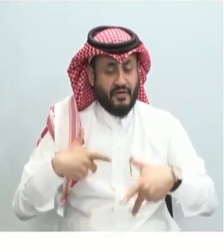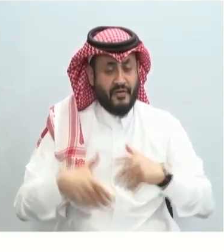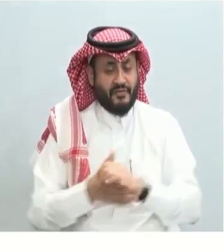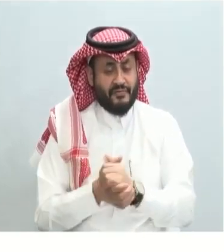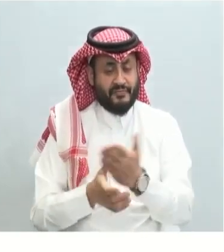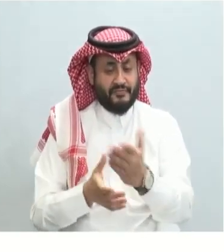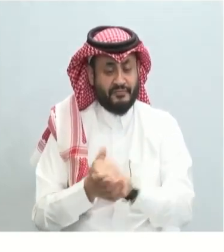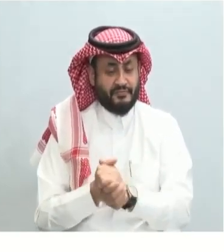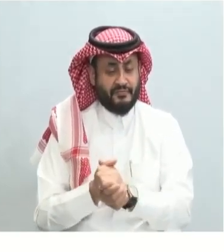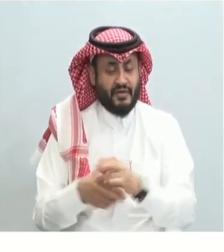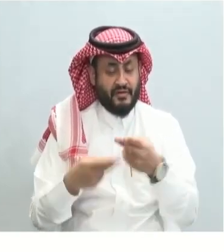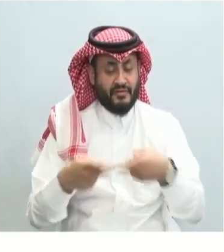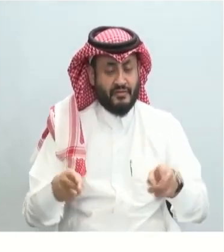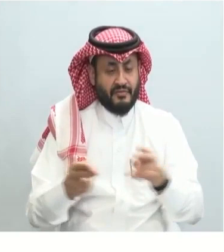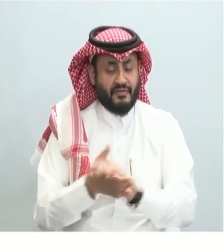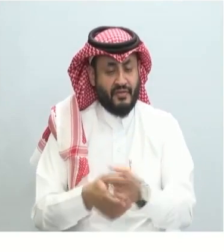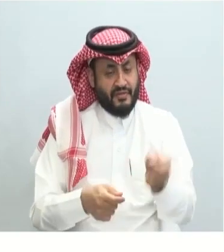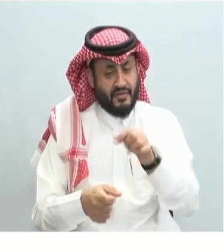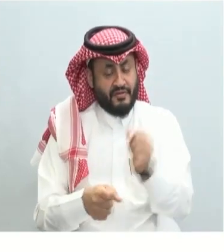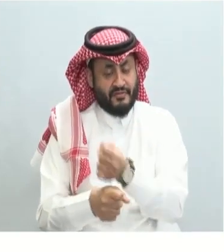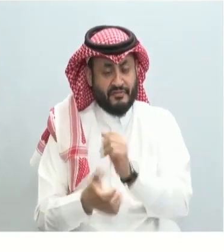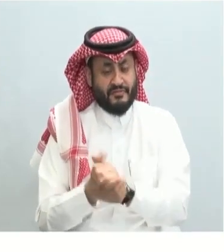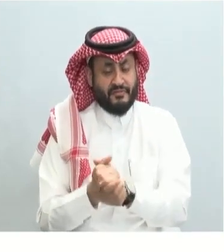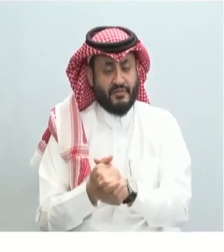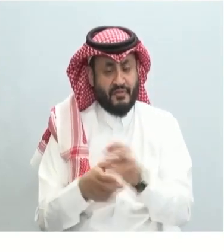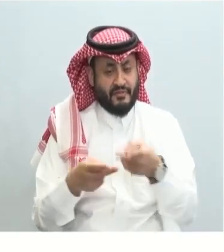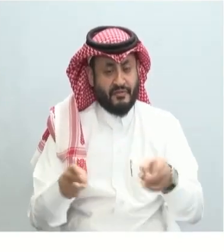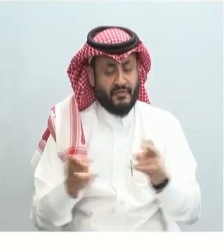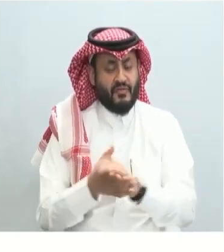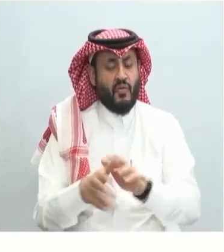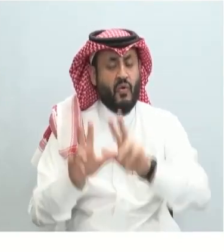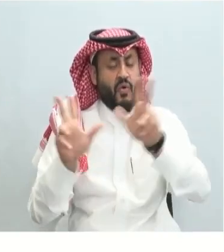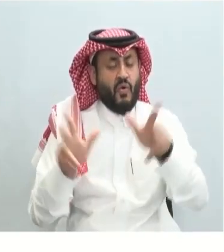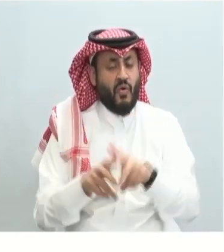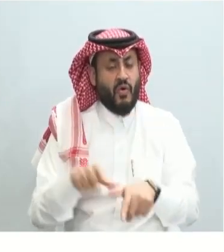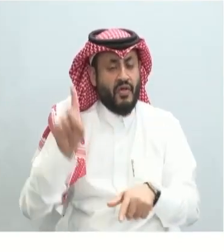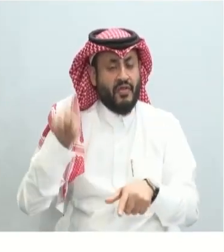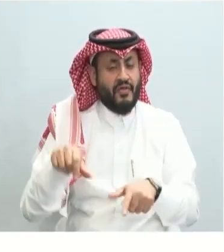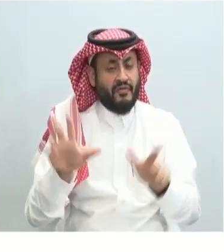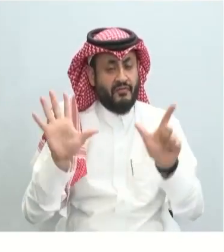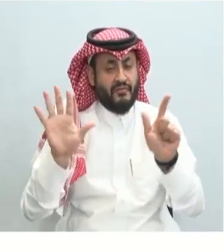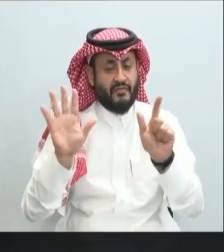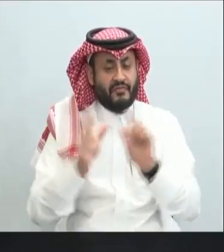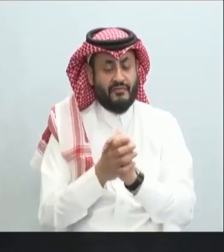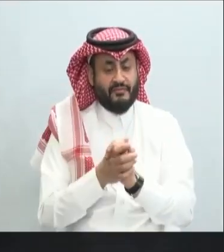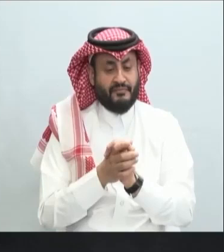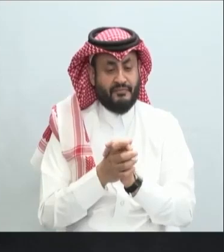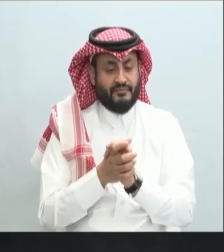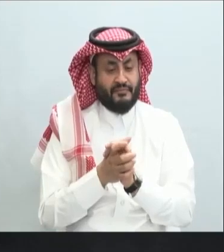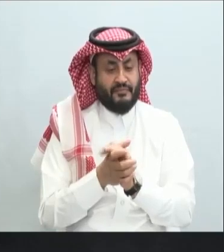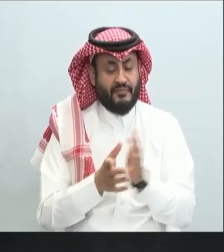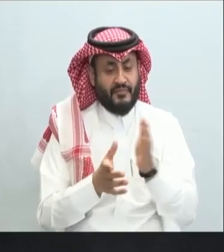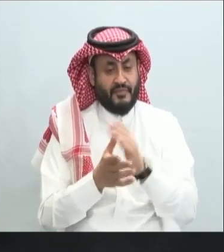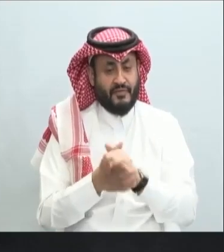called chant and do, where we did chant all the days of the week, and not only this, but also we make